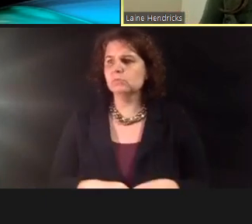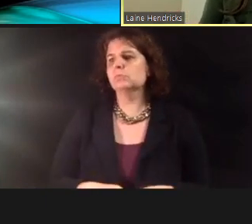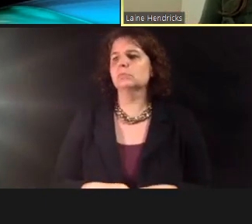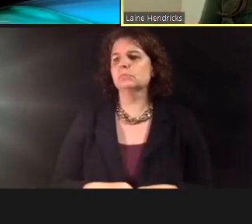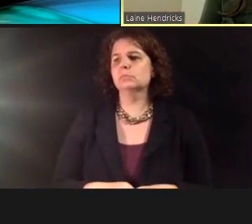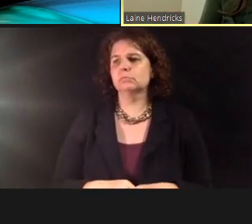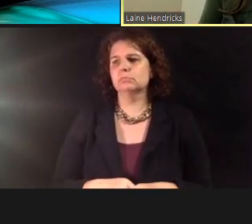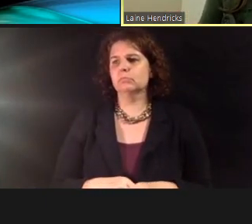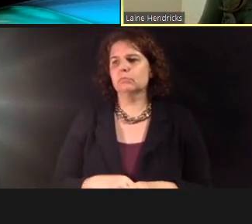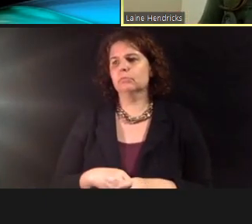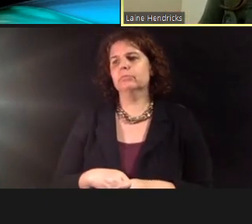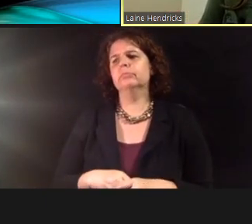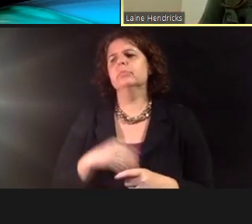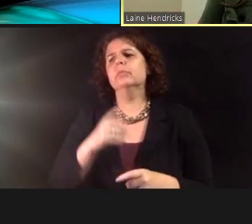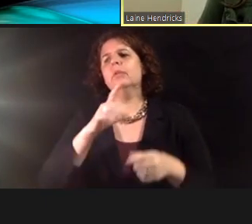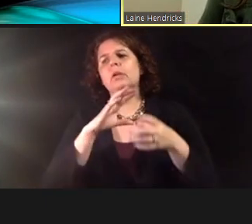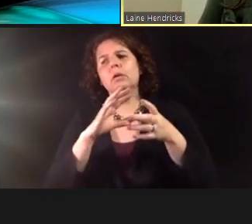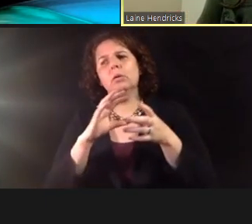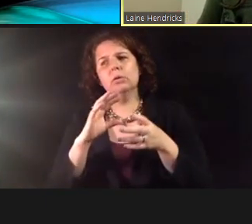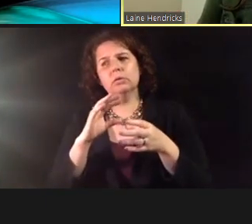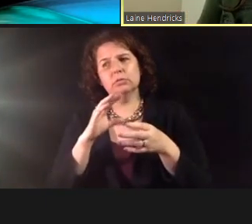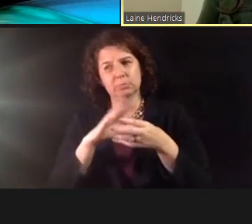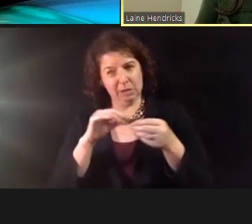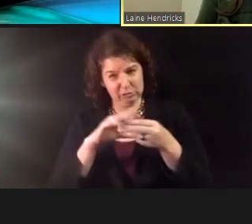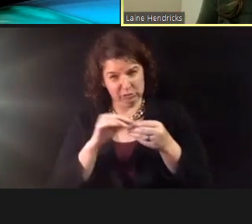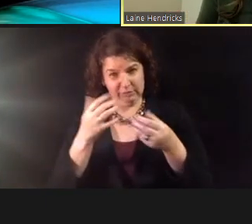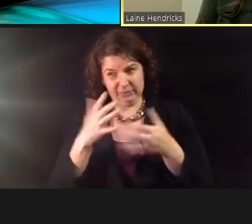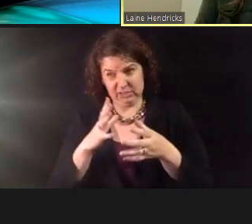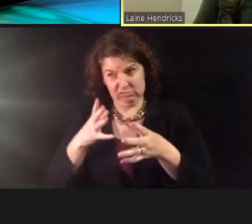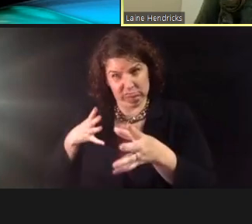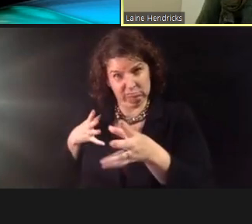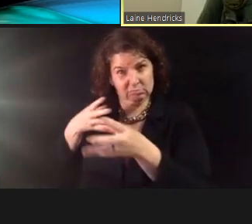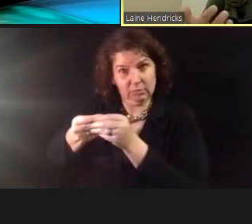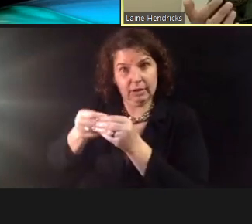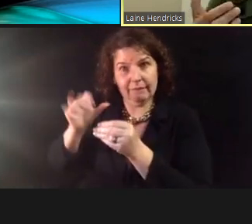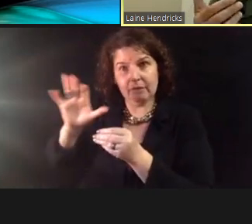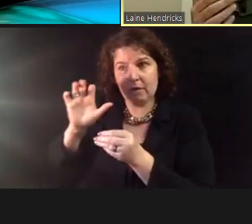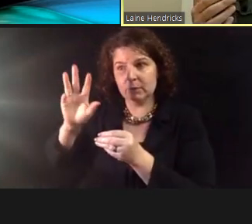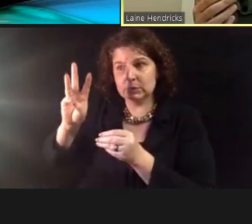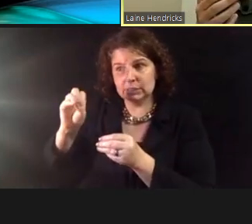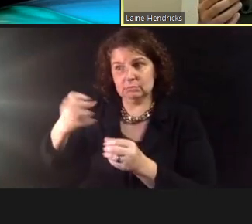you received 560 complaints from the public, yeah, which is incredible.